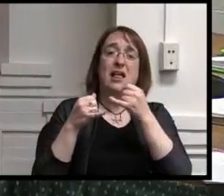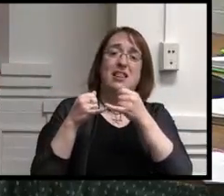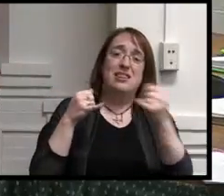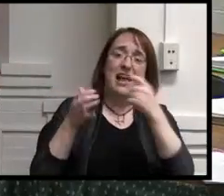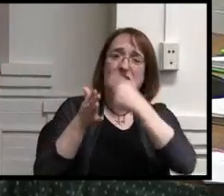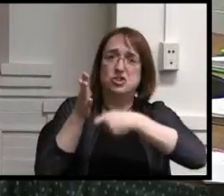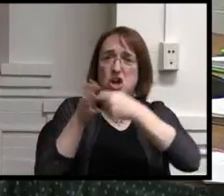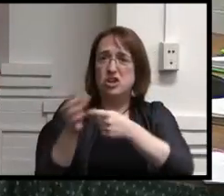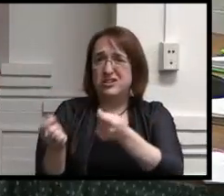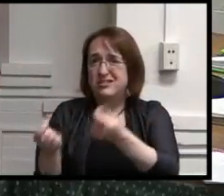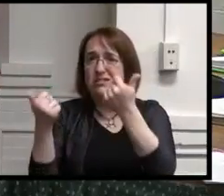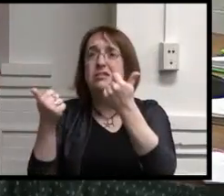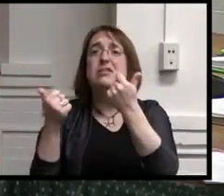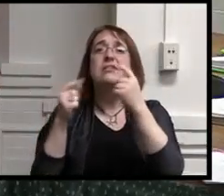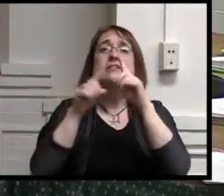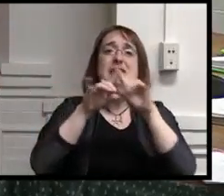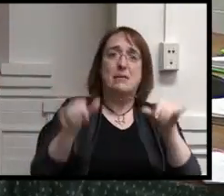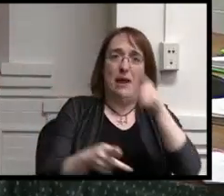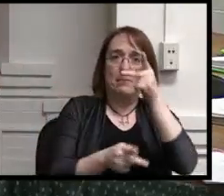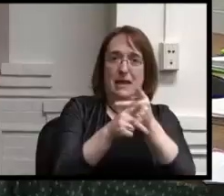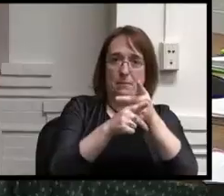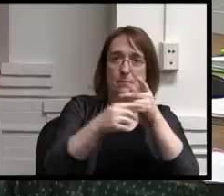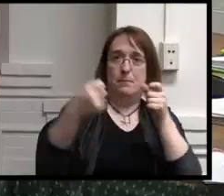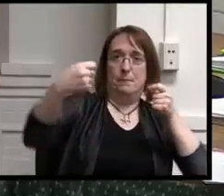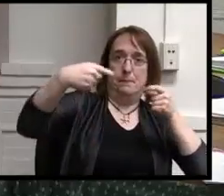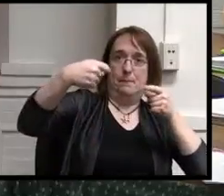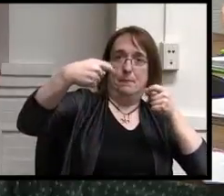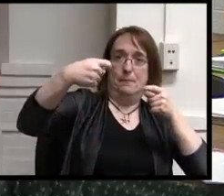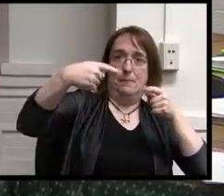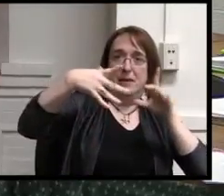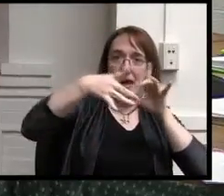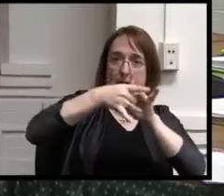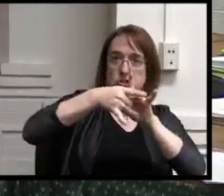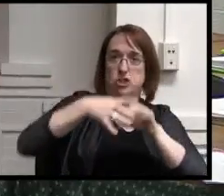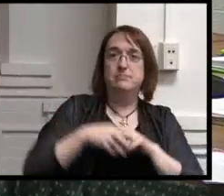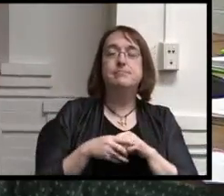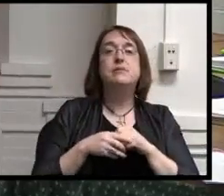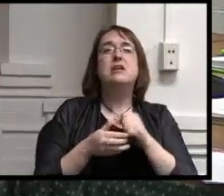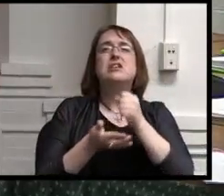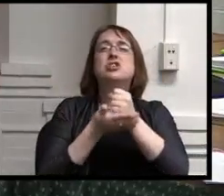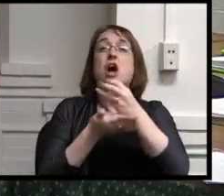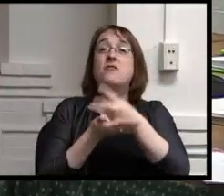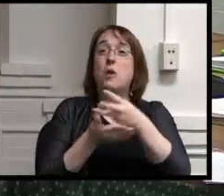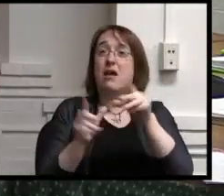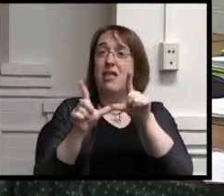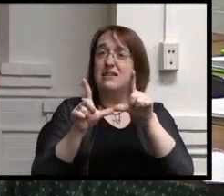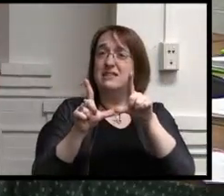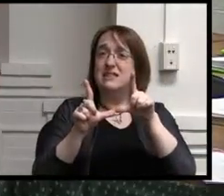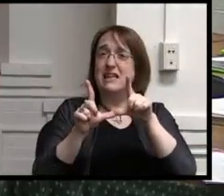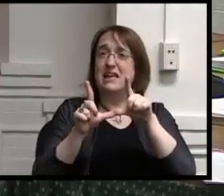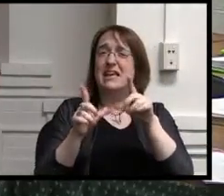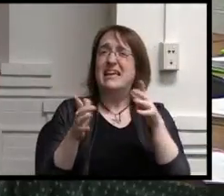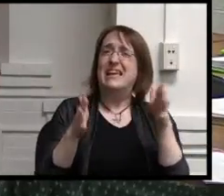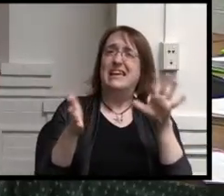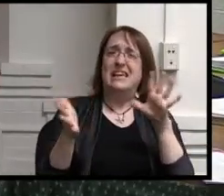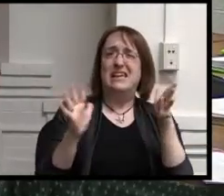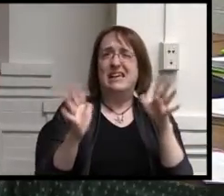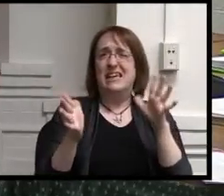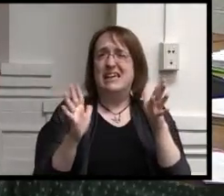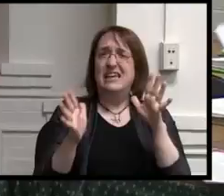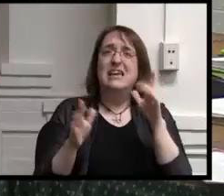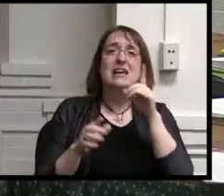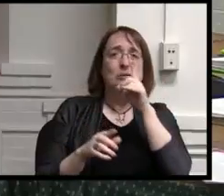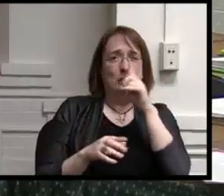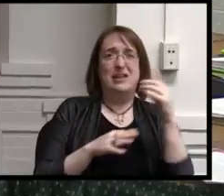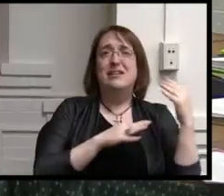and maintain continuous connection. Software licensing is something that has been done on a haphazard basis. That's a real